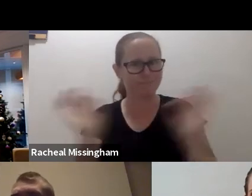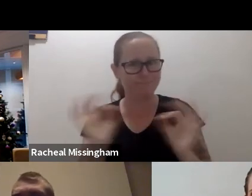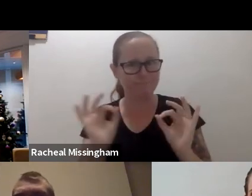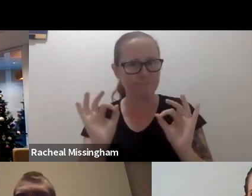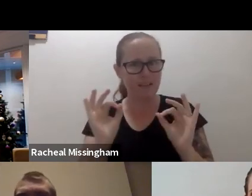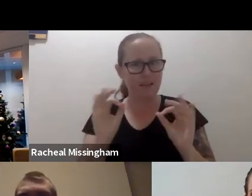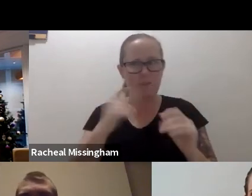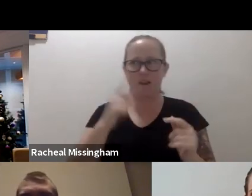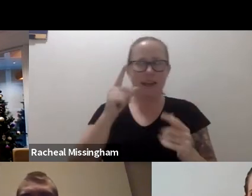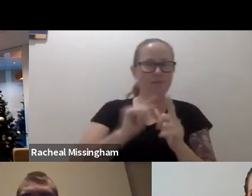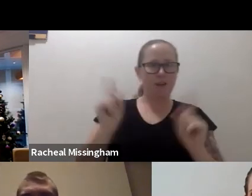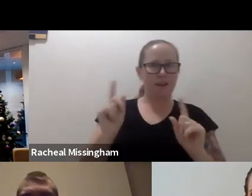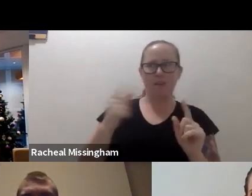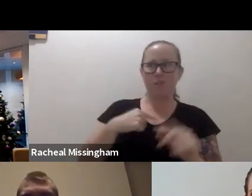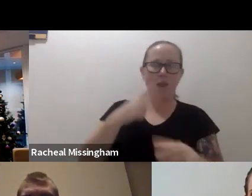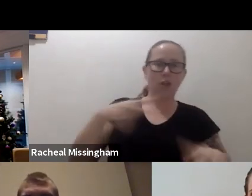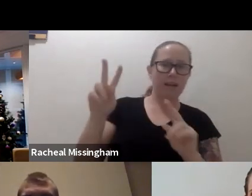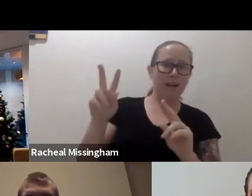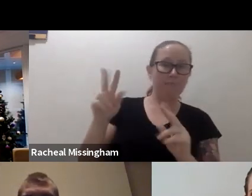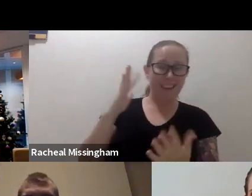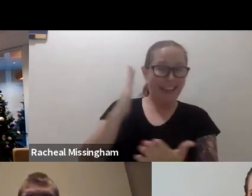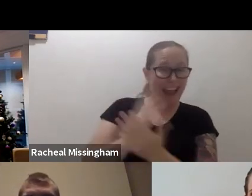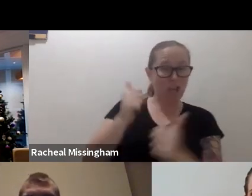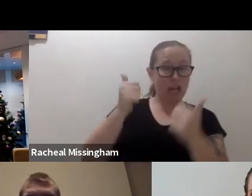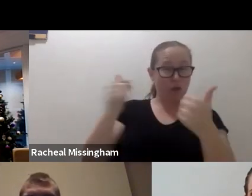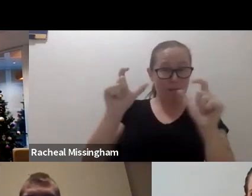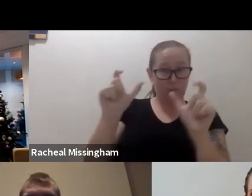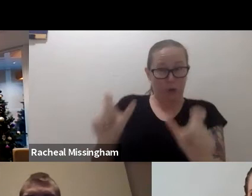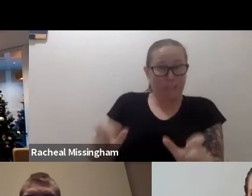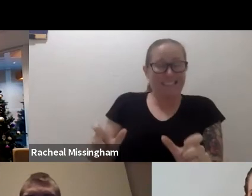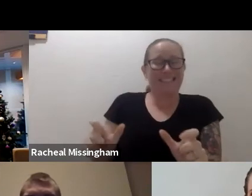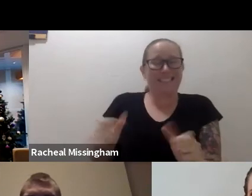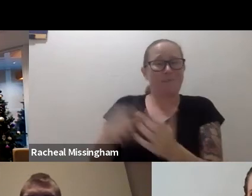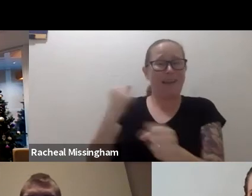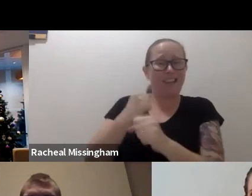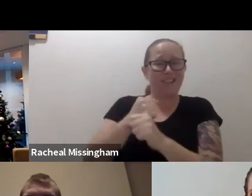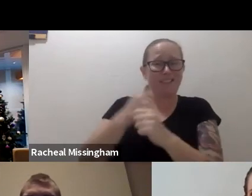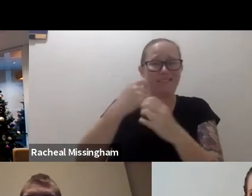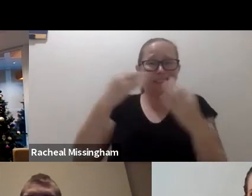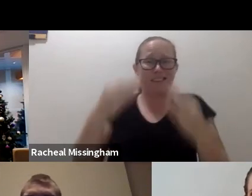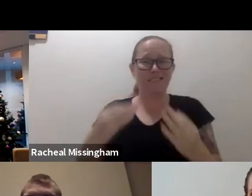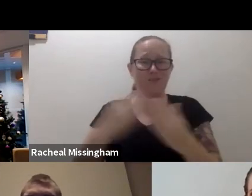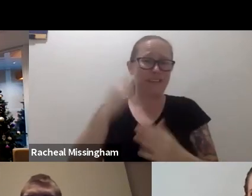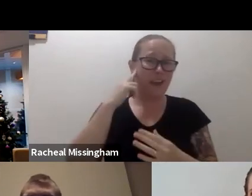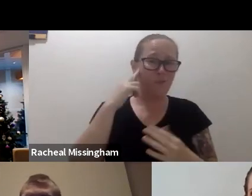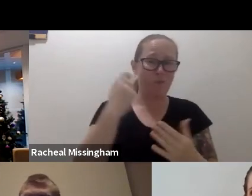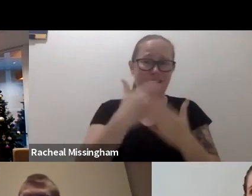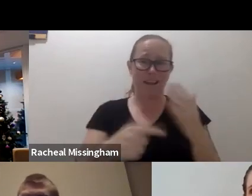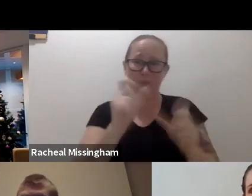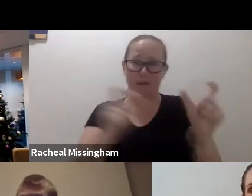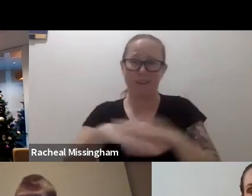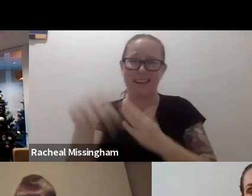leadership. Because at the moment, when I look up, they're actually a great person to make decisions for deaf